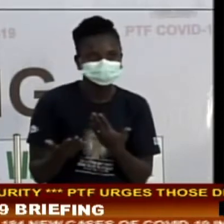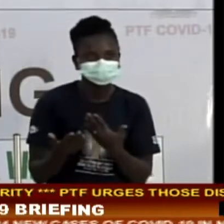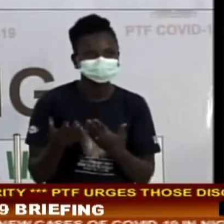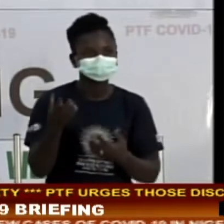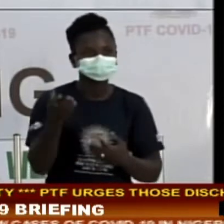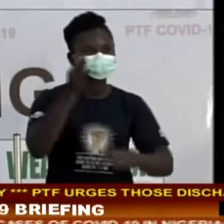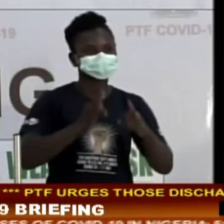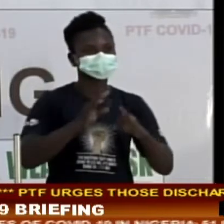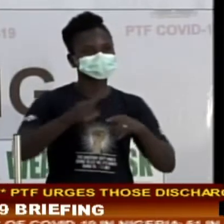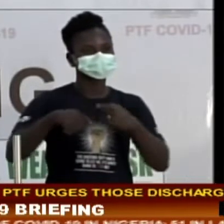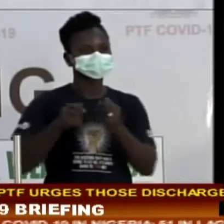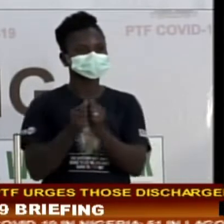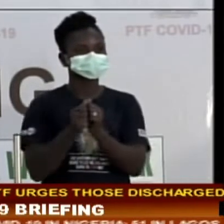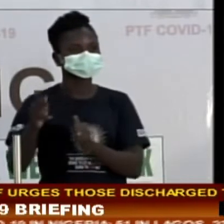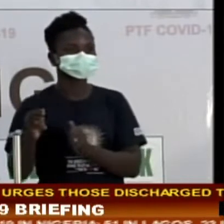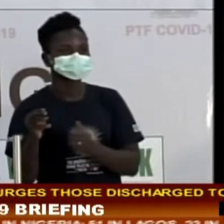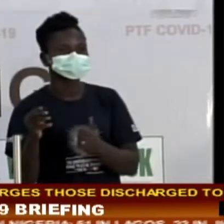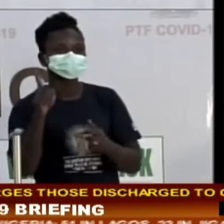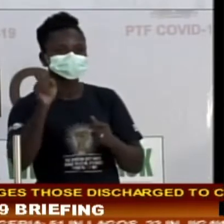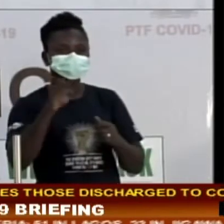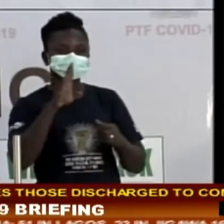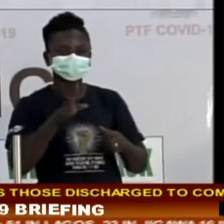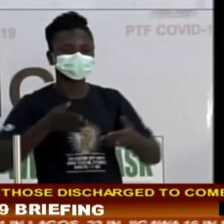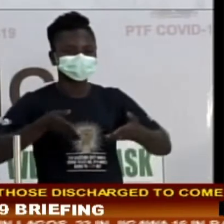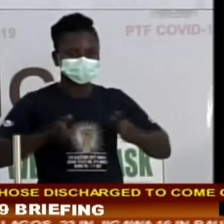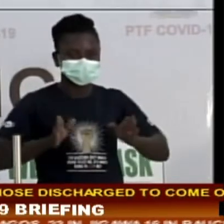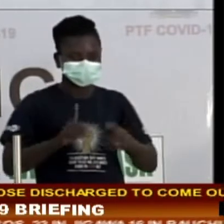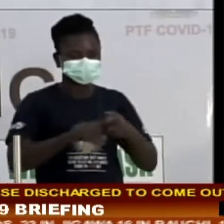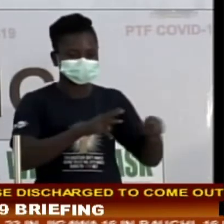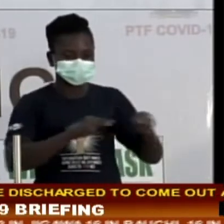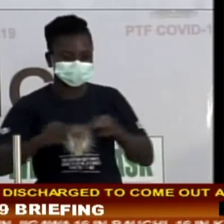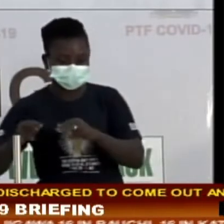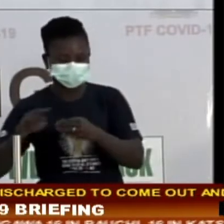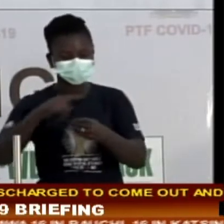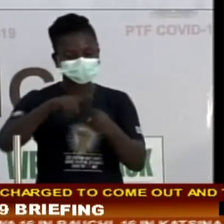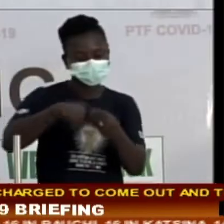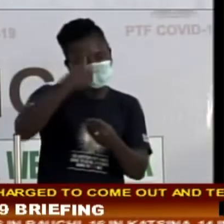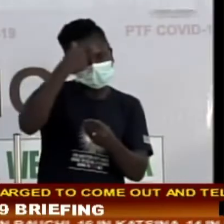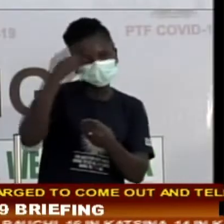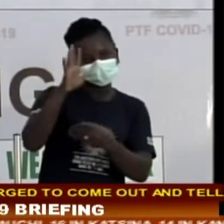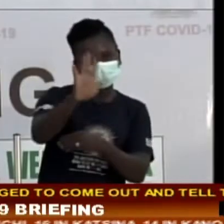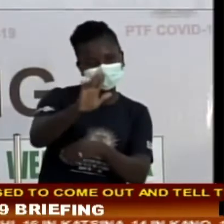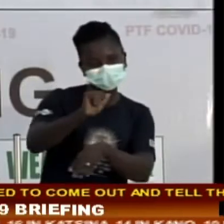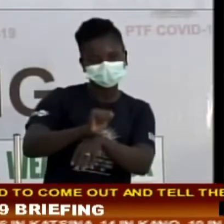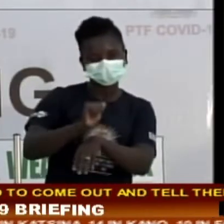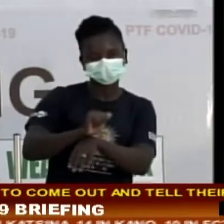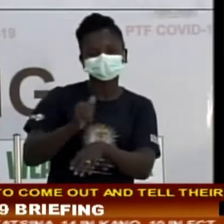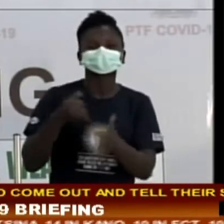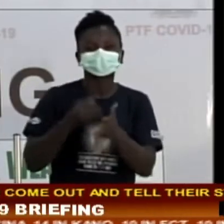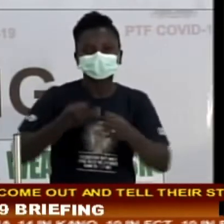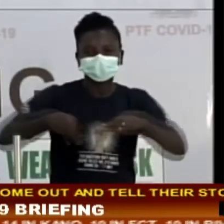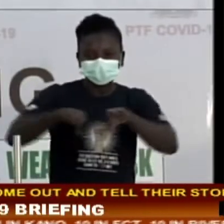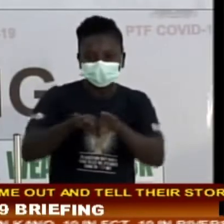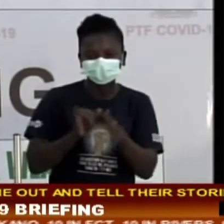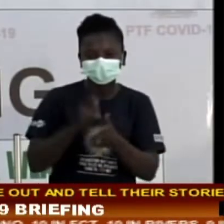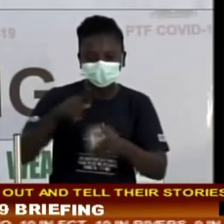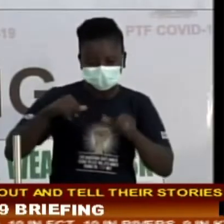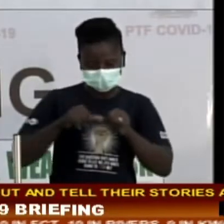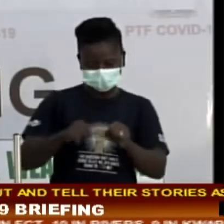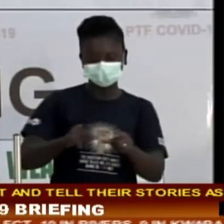if you fall within that category you should be allowed to move around for the purpose of your job um it's important that we continue to